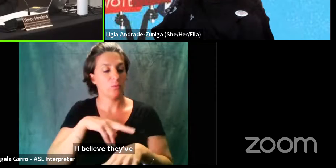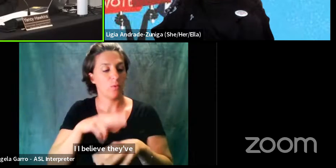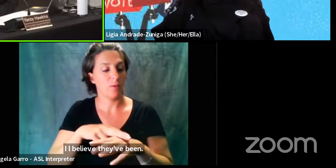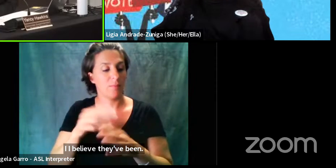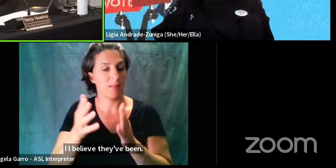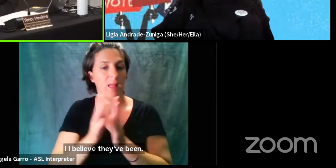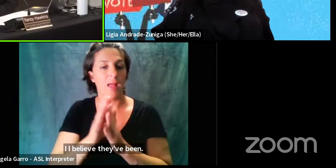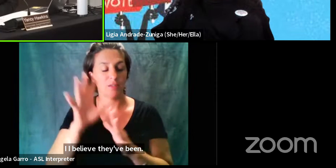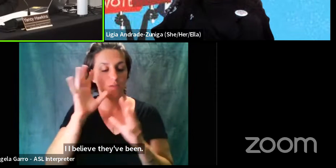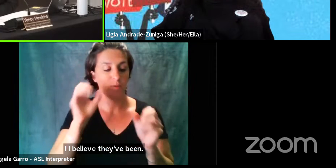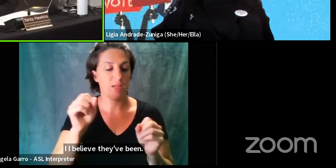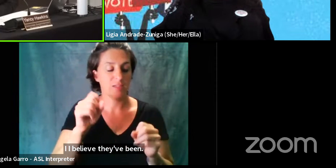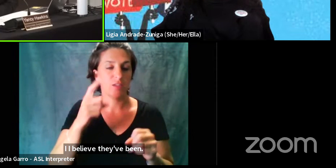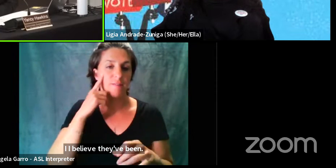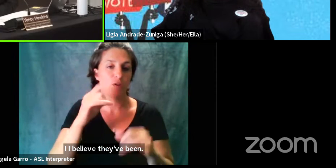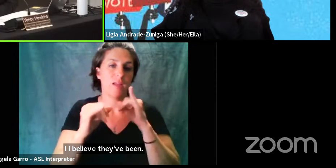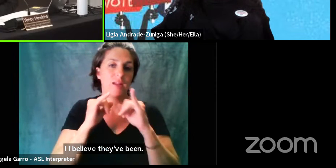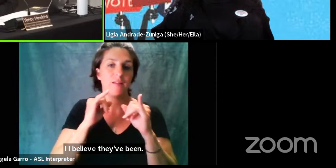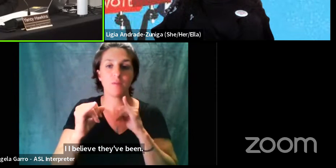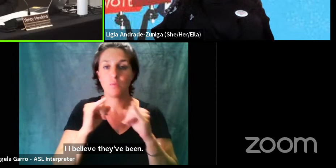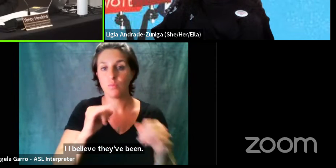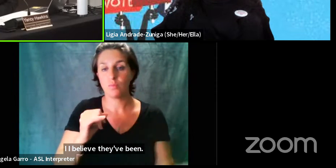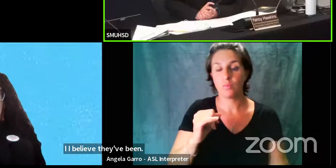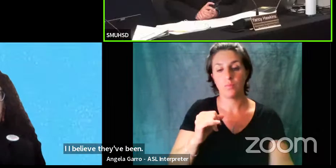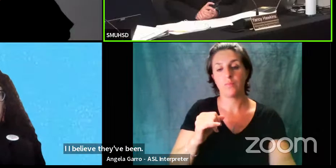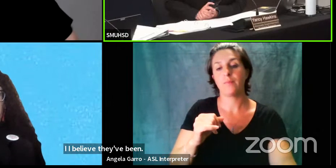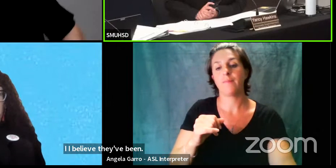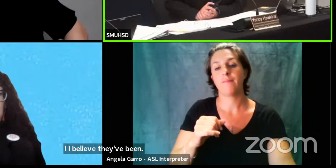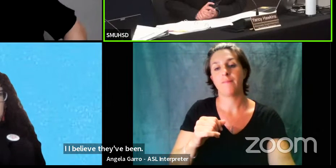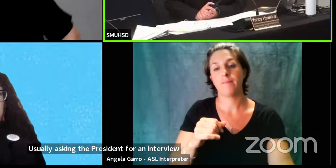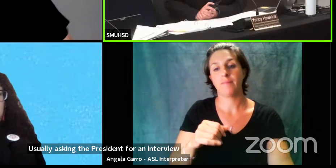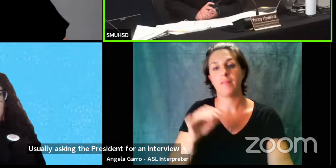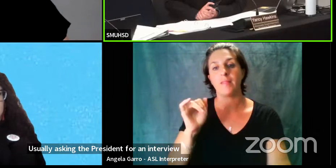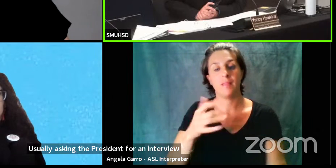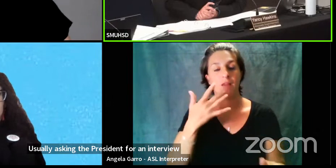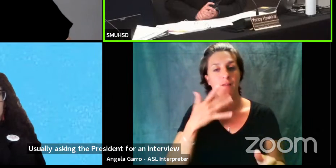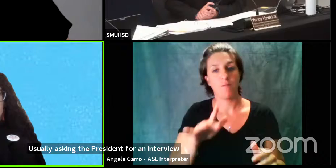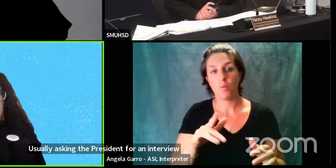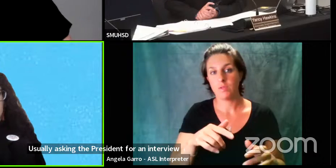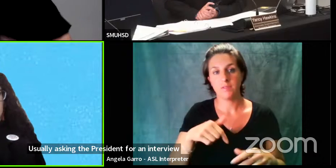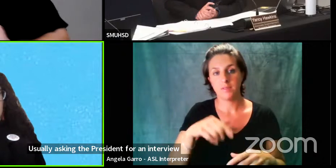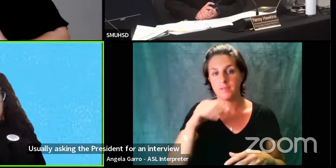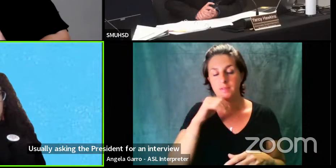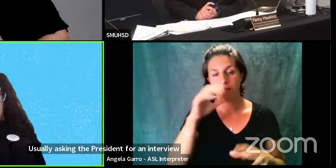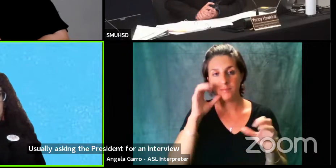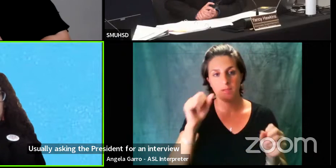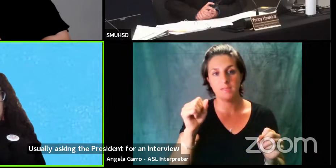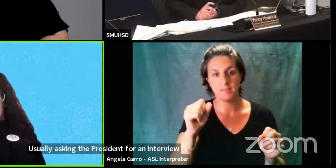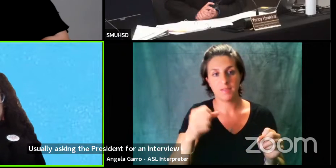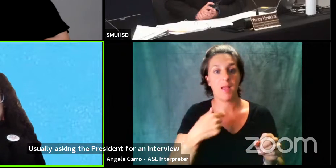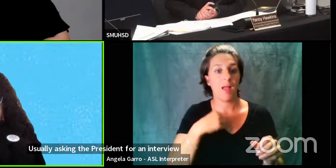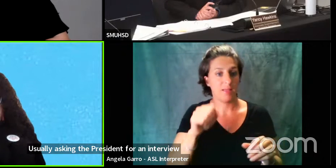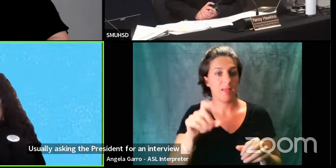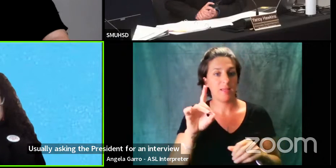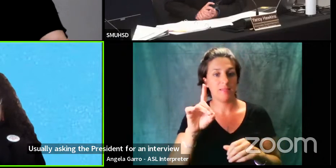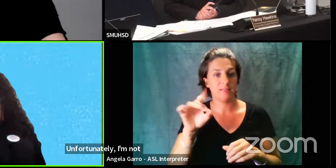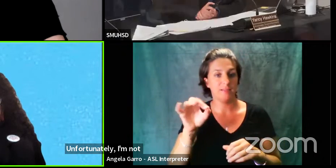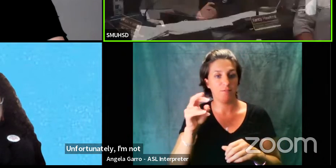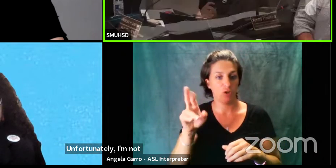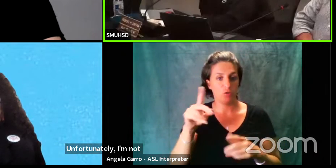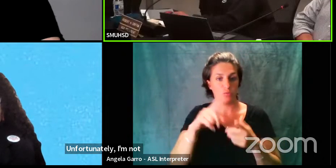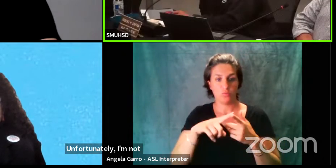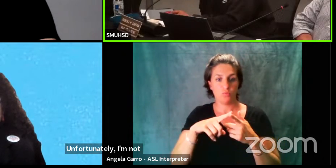president for an interview. Okay. So. Well, unfortunately, I'm not the president. I can defer to Vice President. No,